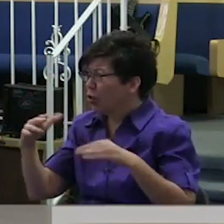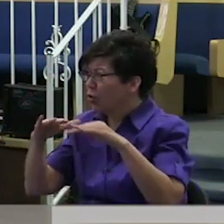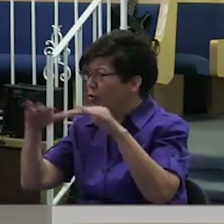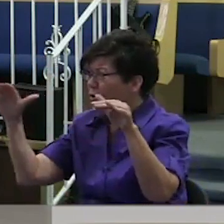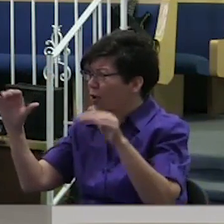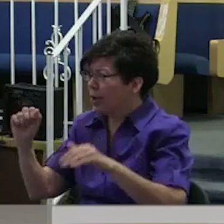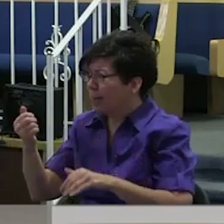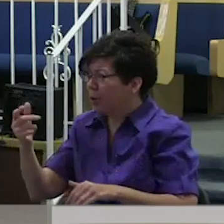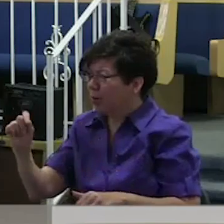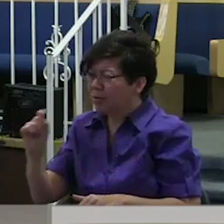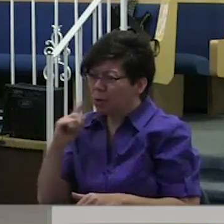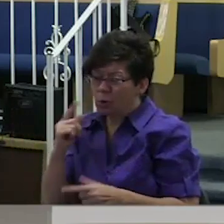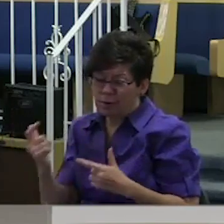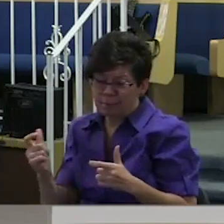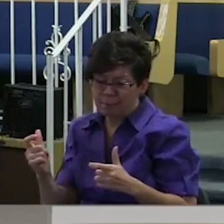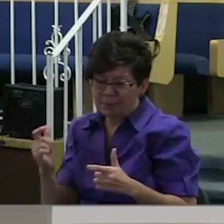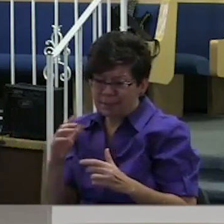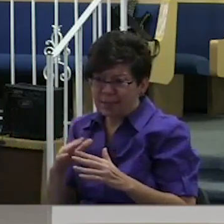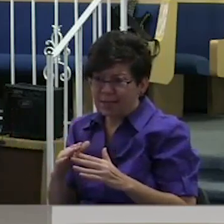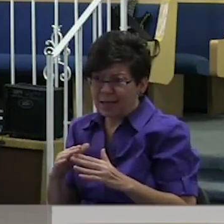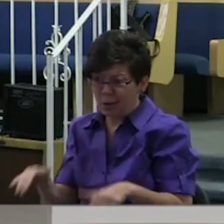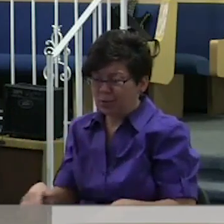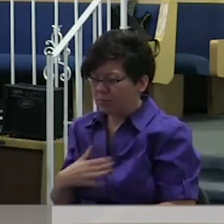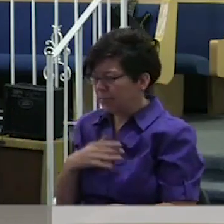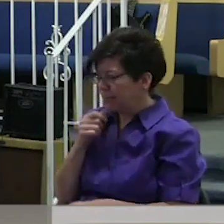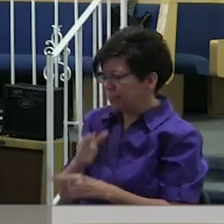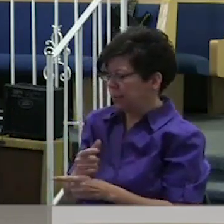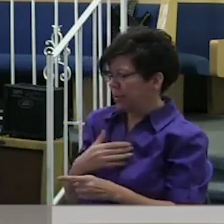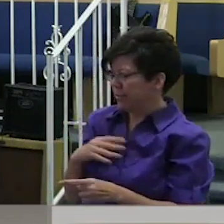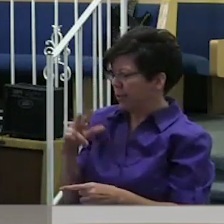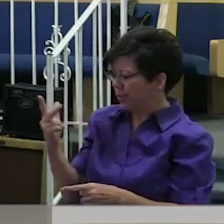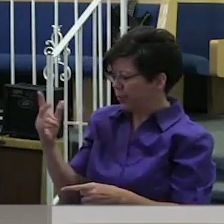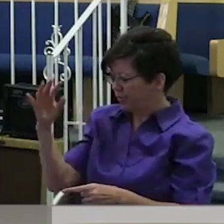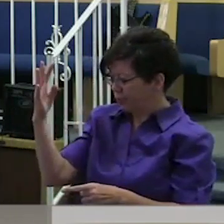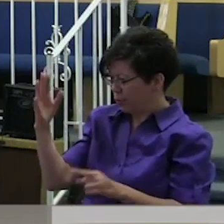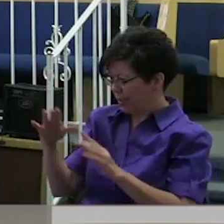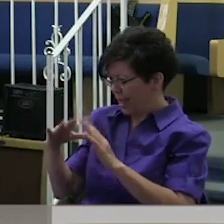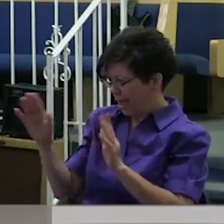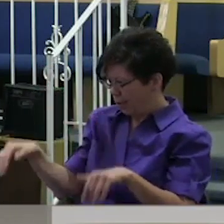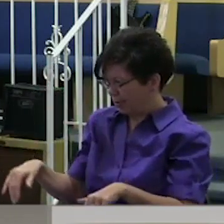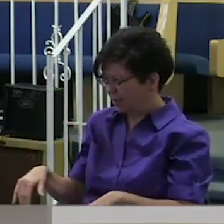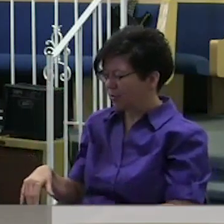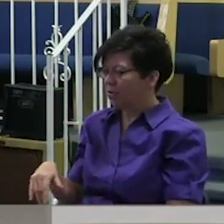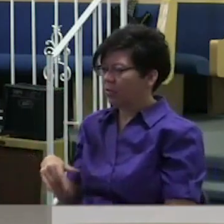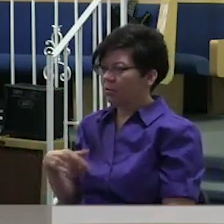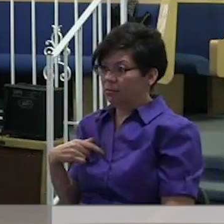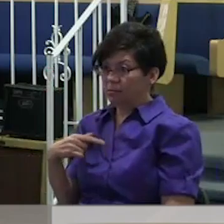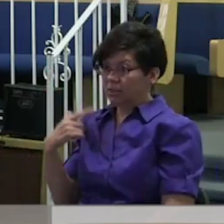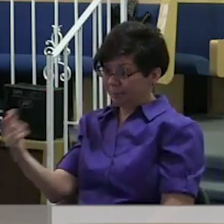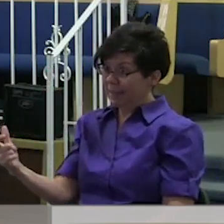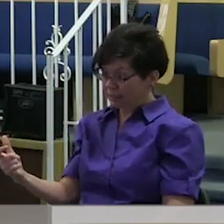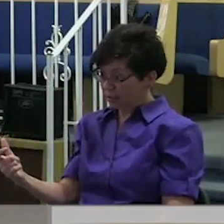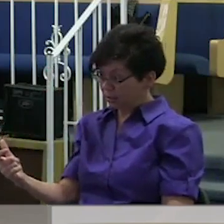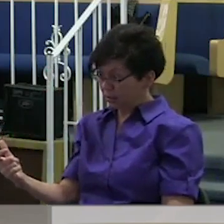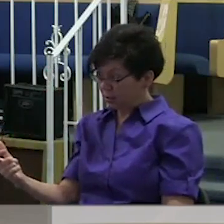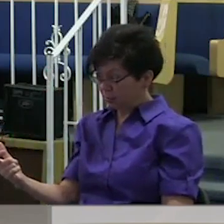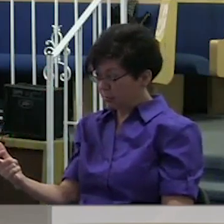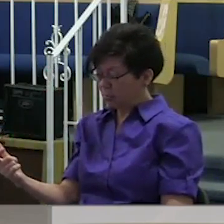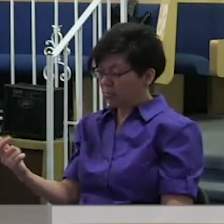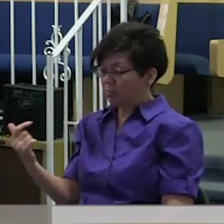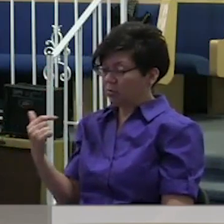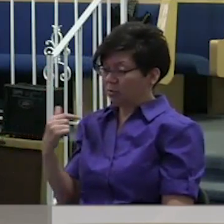apartment, even a big house. My sister, I know she's got a third- or fourth-story house. I mean, it's big. So